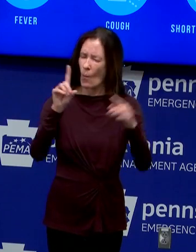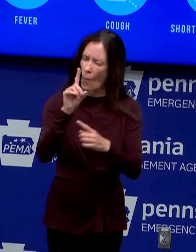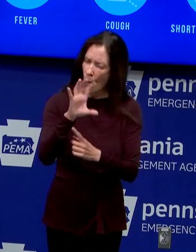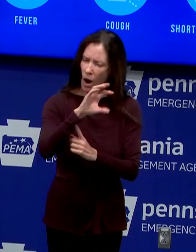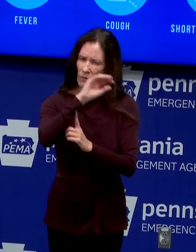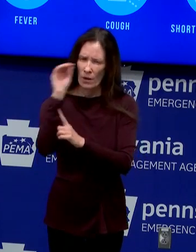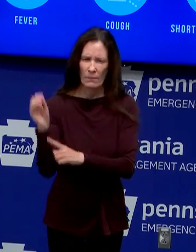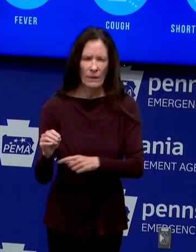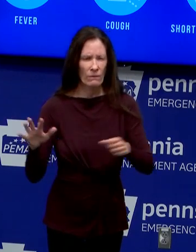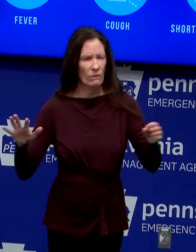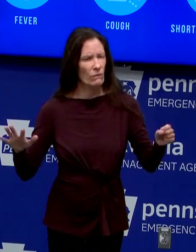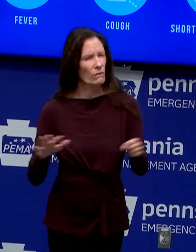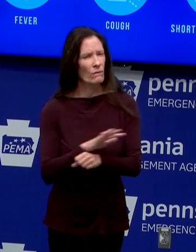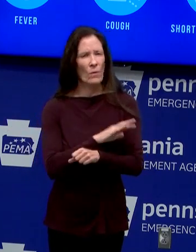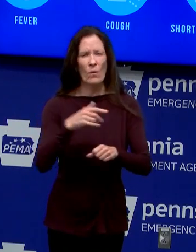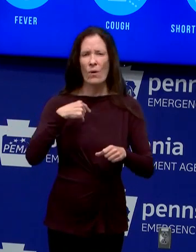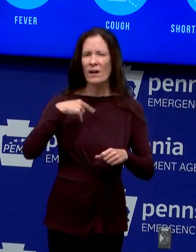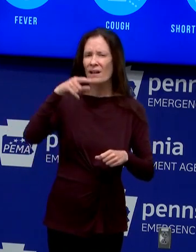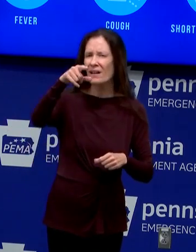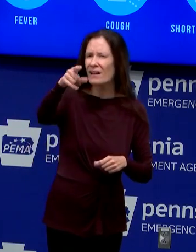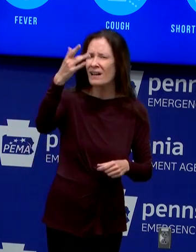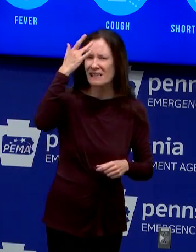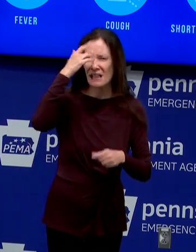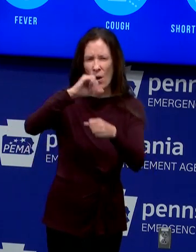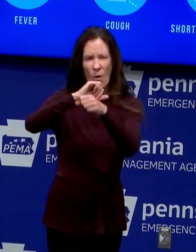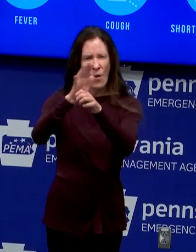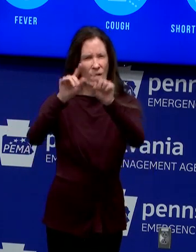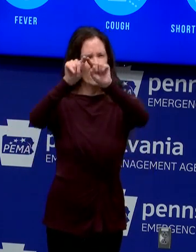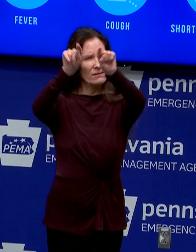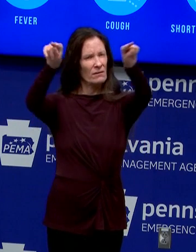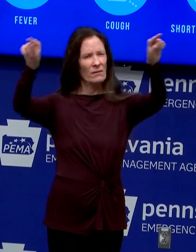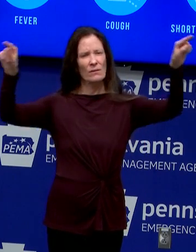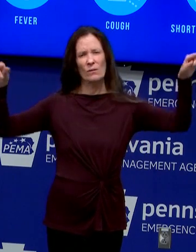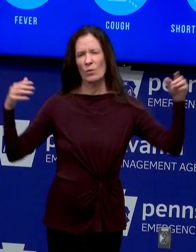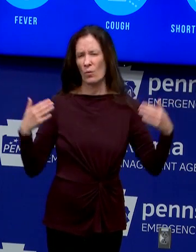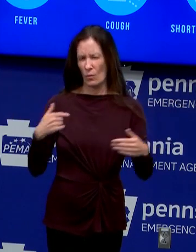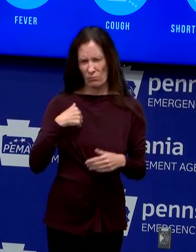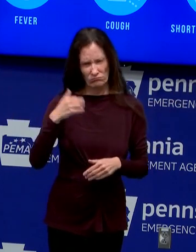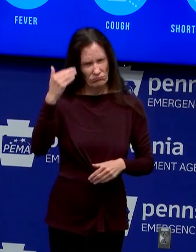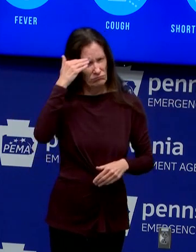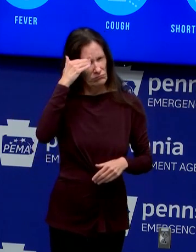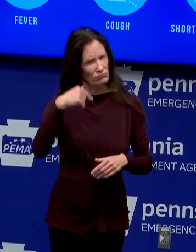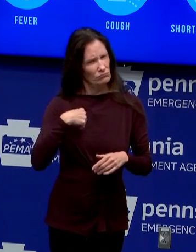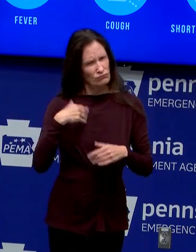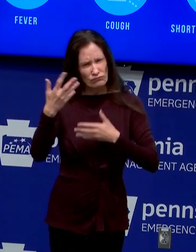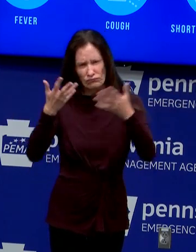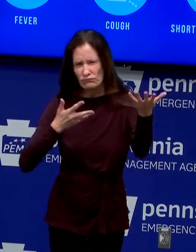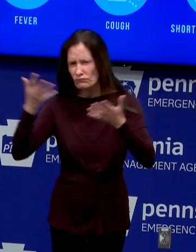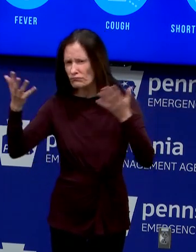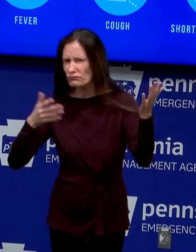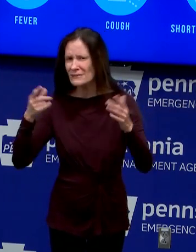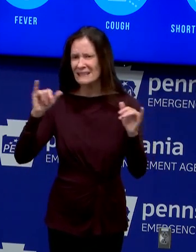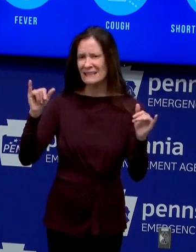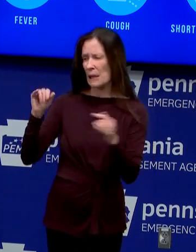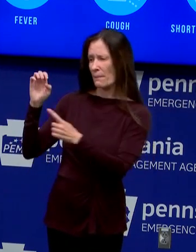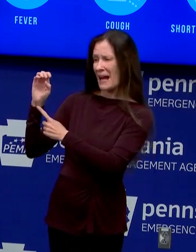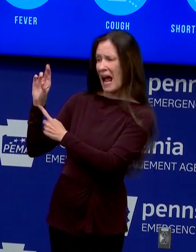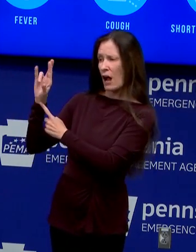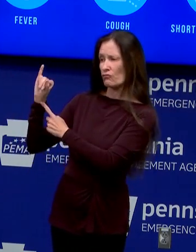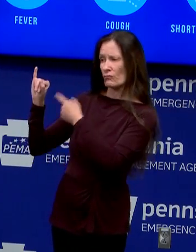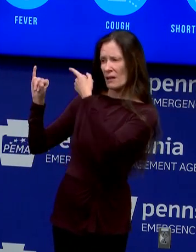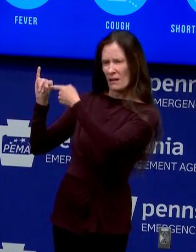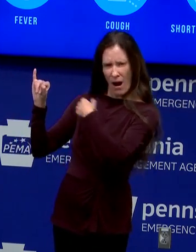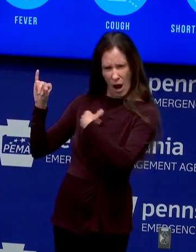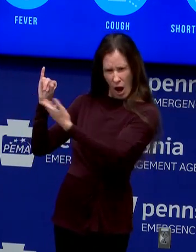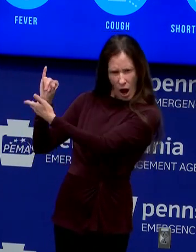have had cases of COVID-19. In addition, we have contracted with ECRI, our consultants, to do further